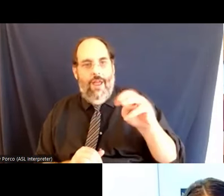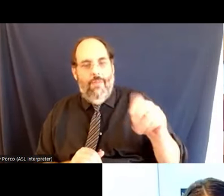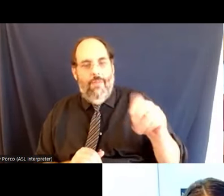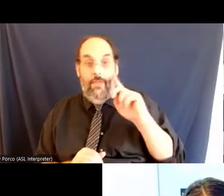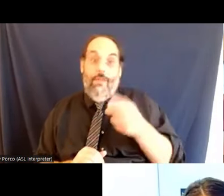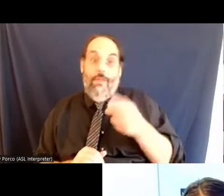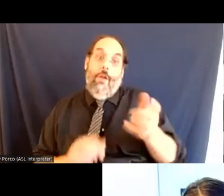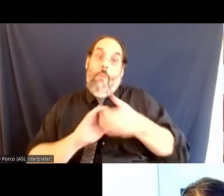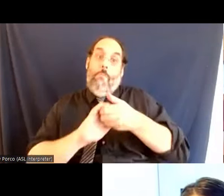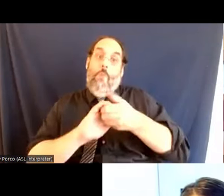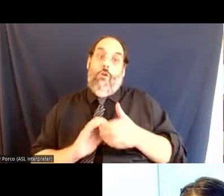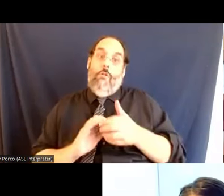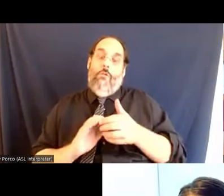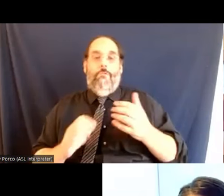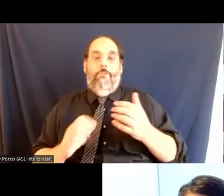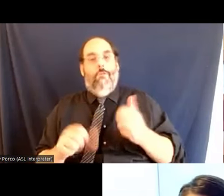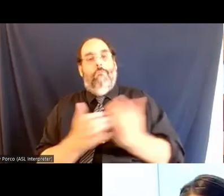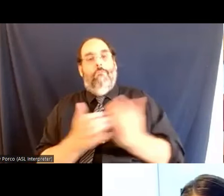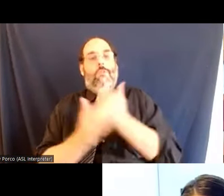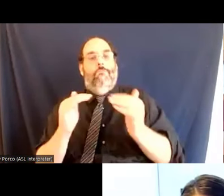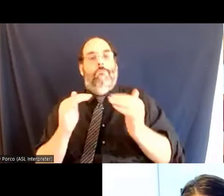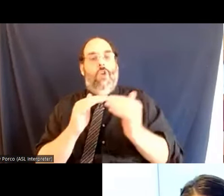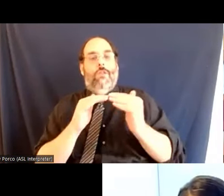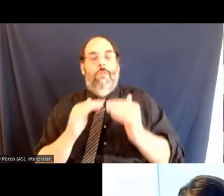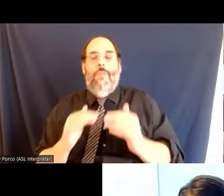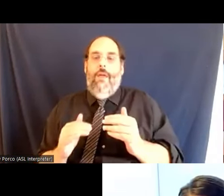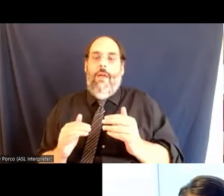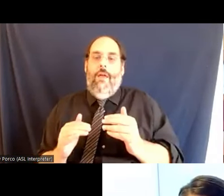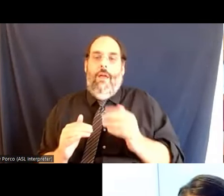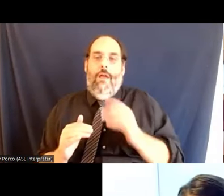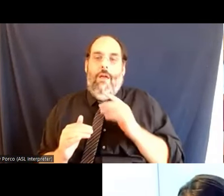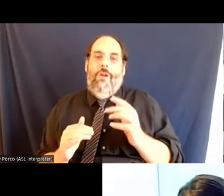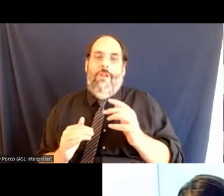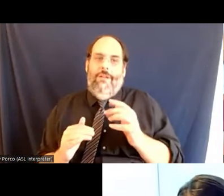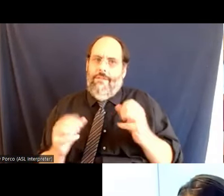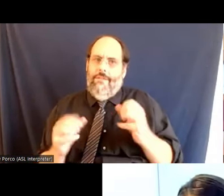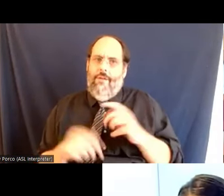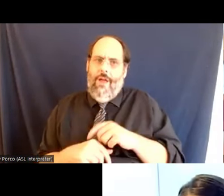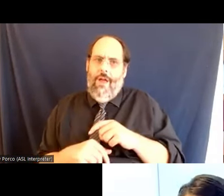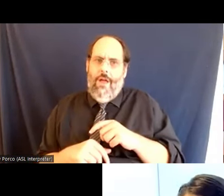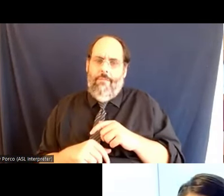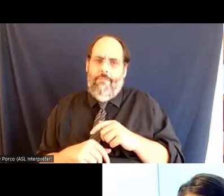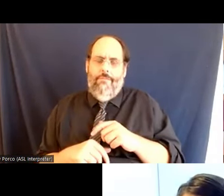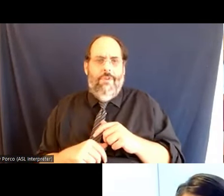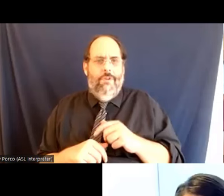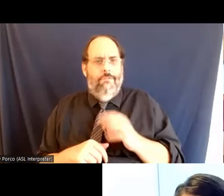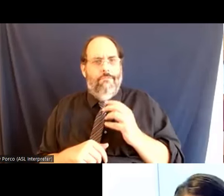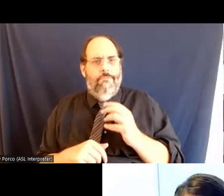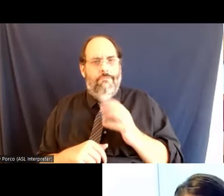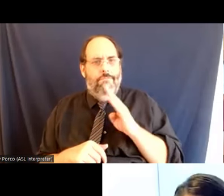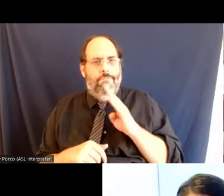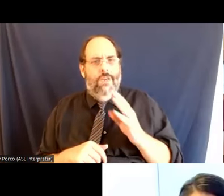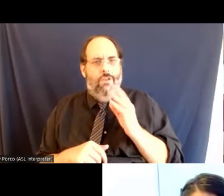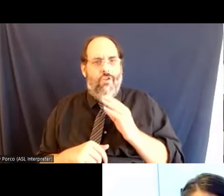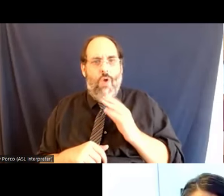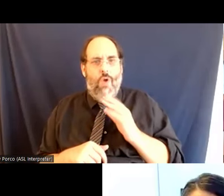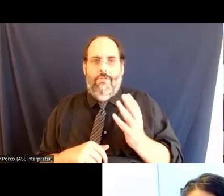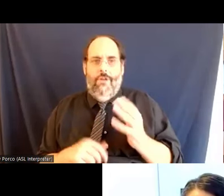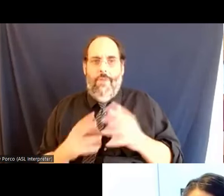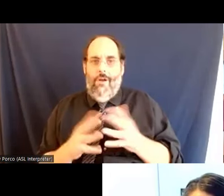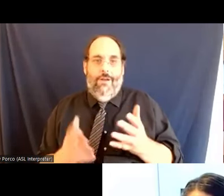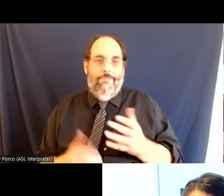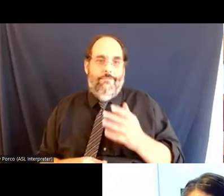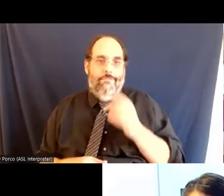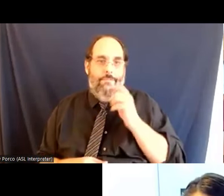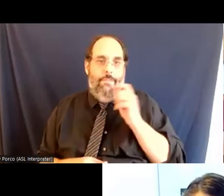in justice. Listen, it is a scary time to be Jewish in America, full stop.